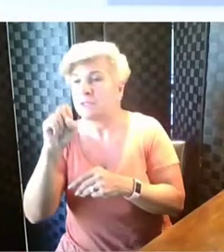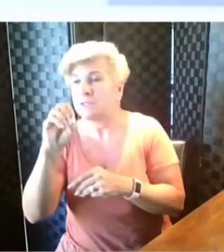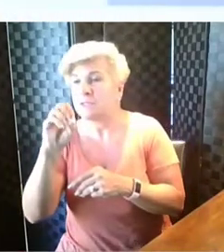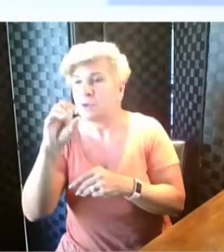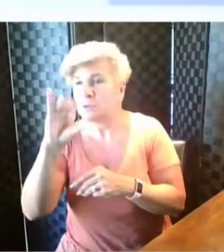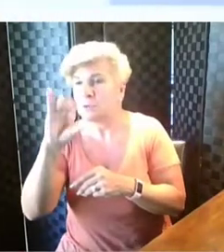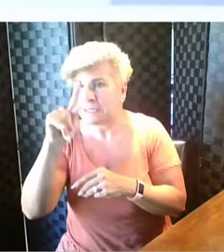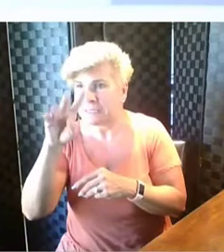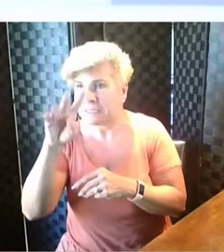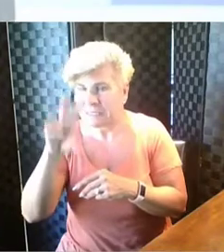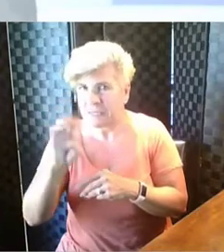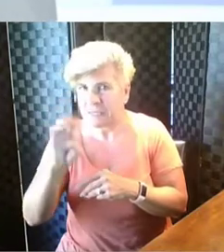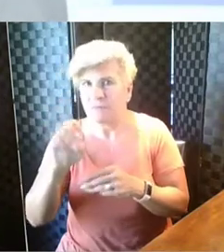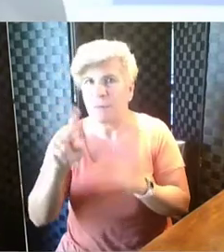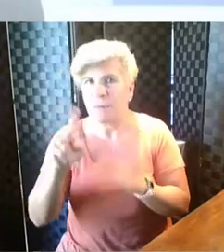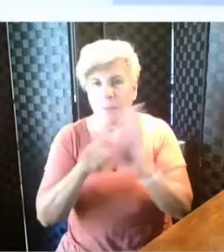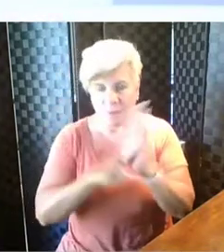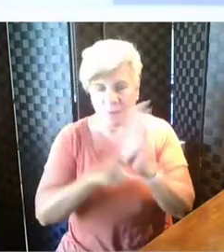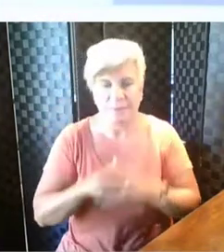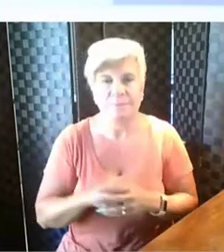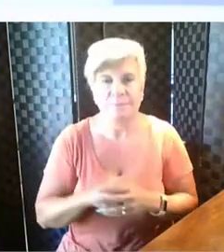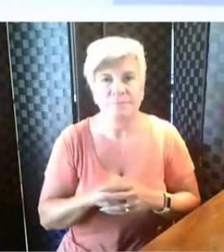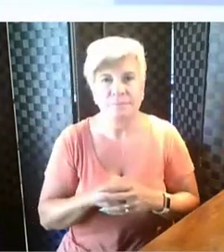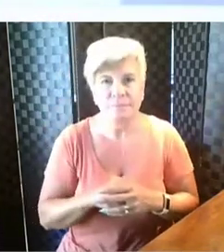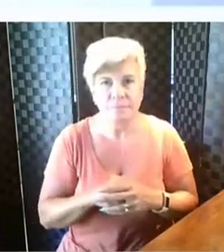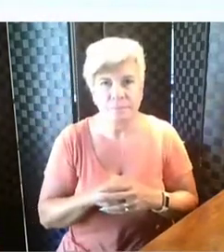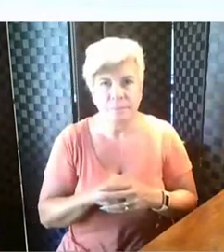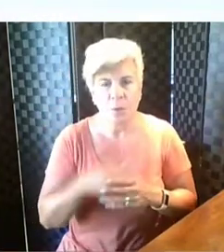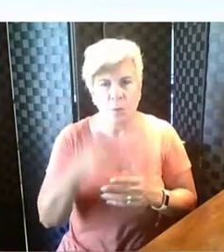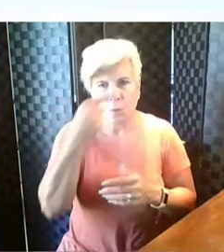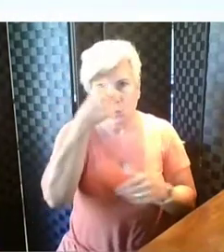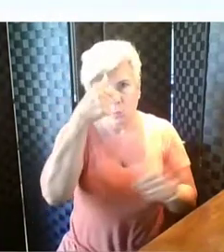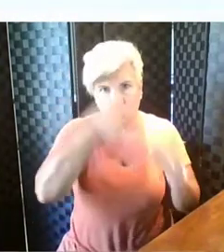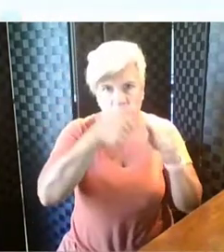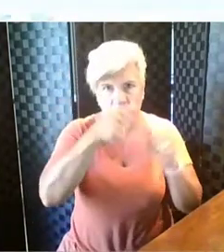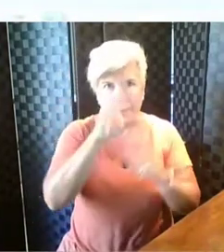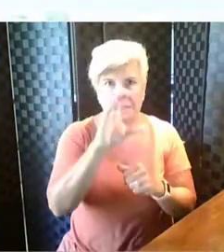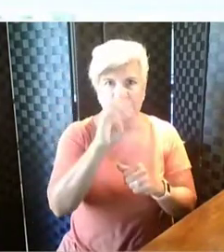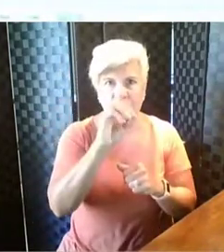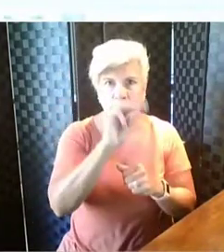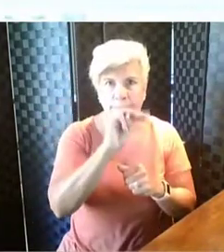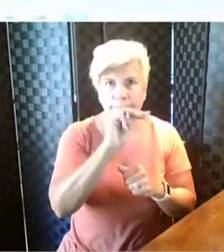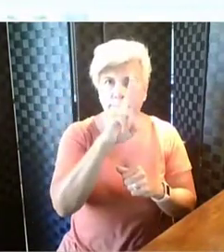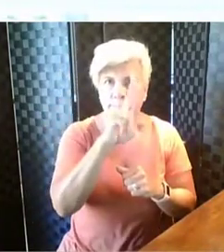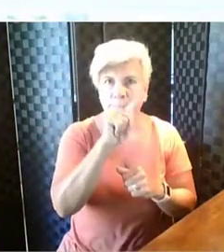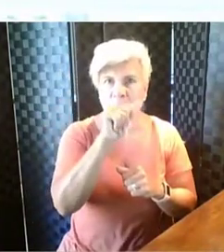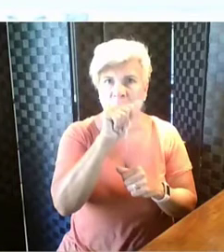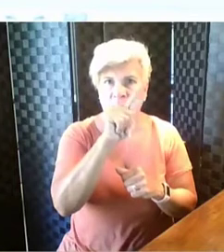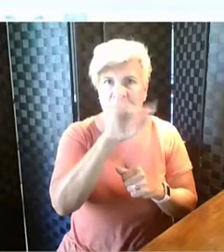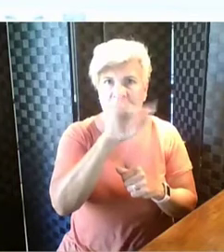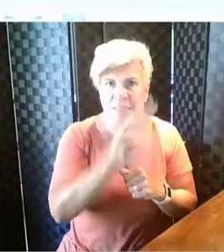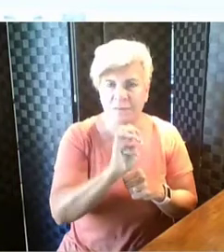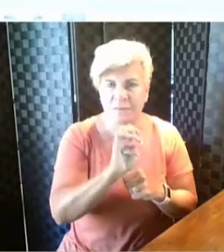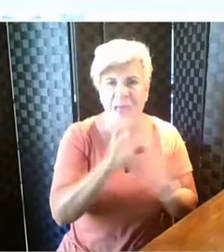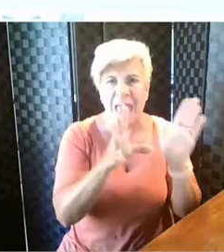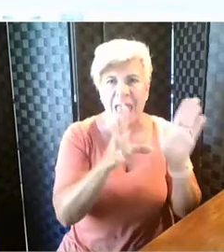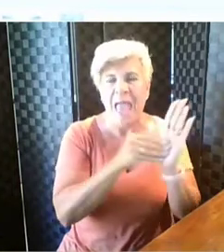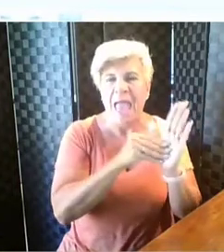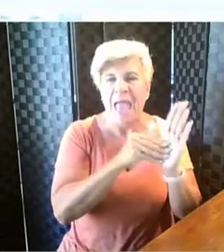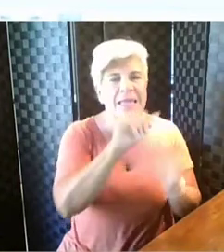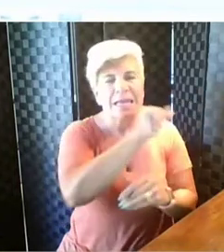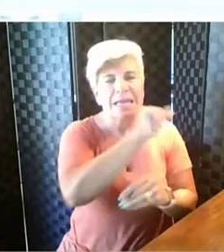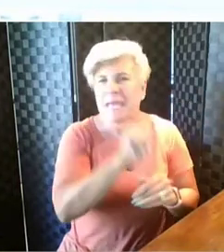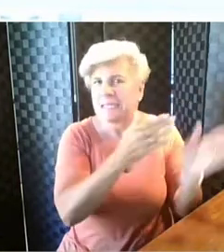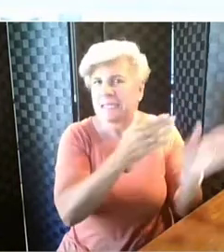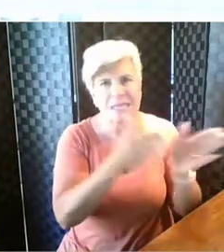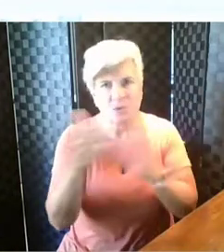those 2 words really quickly. Remember that commutative property said that I could take numbers and I can add them in any order.